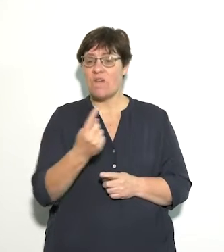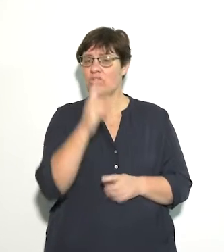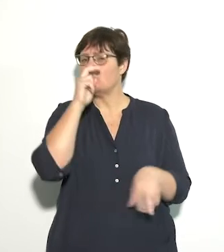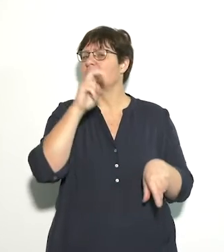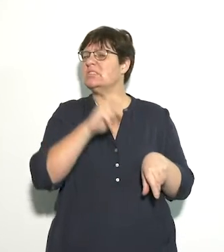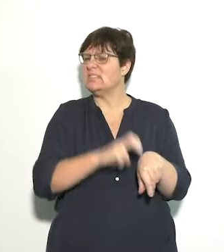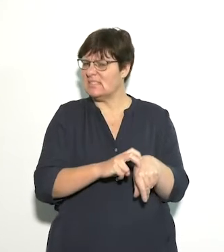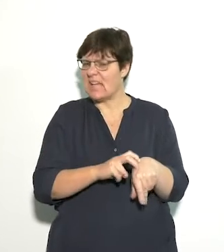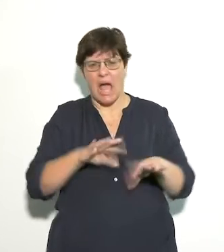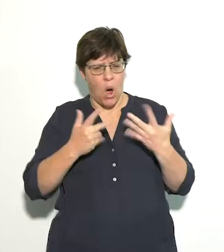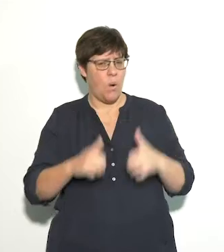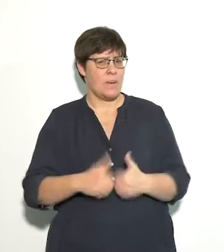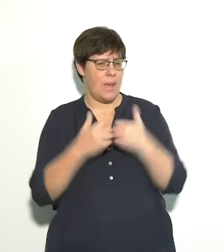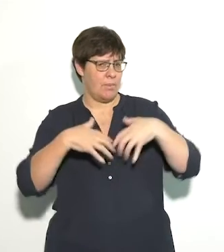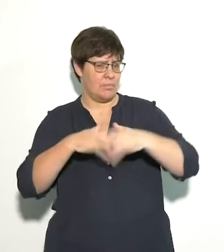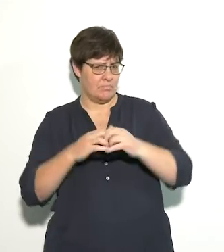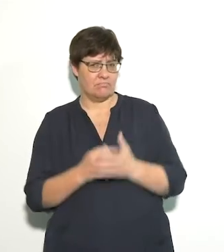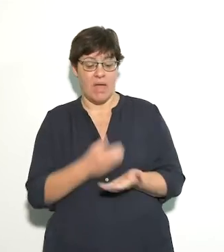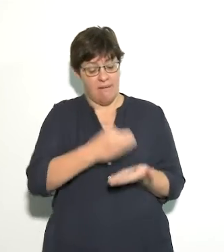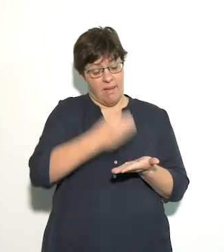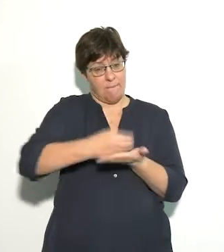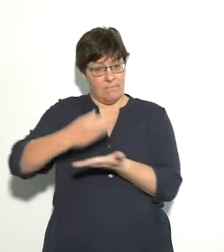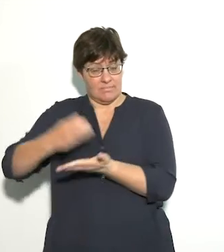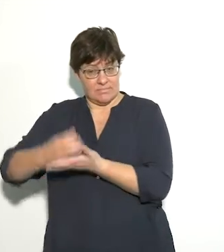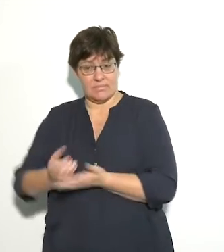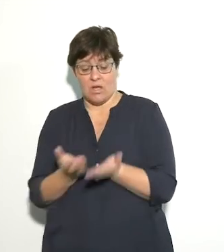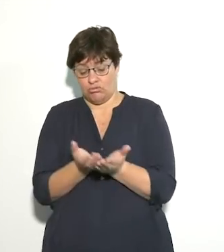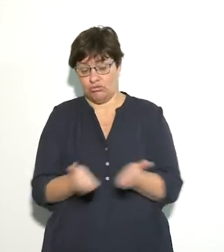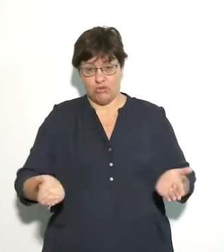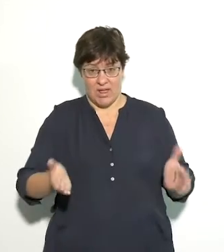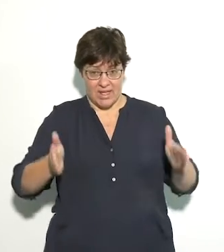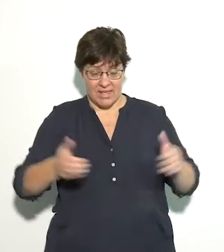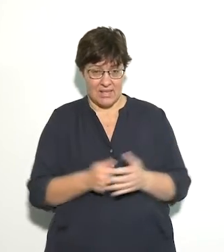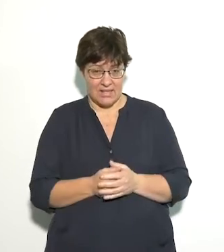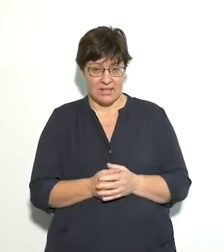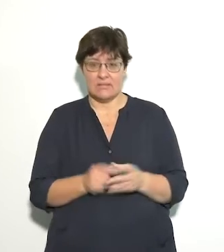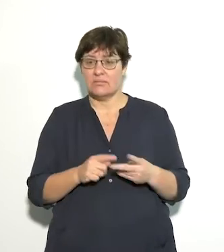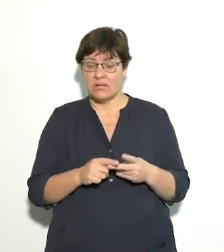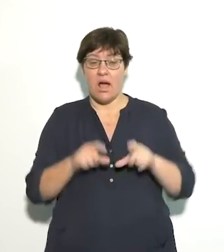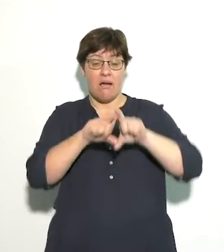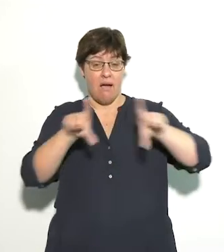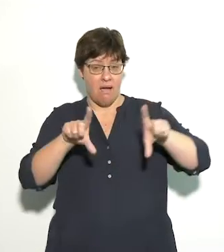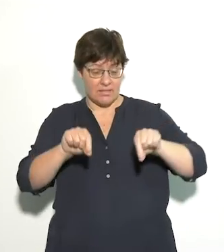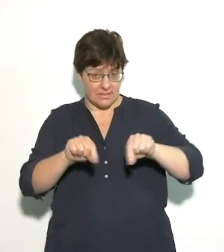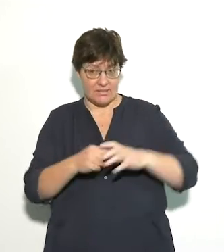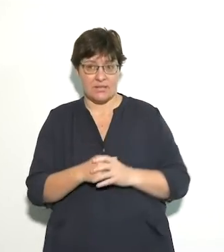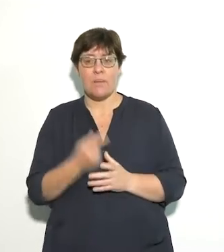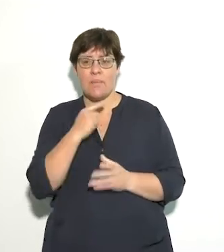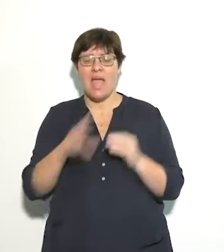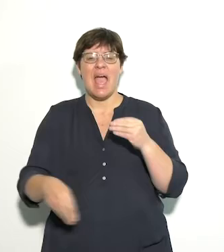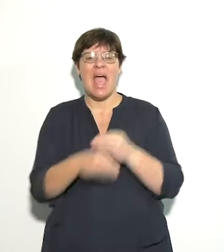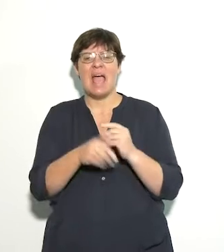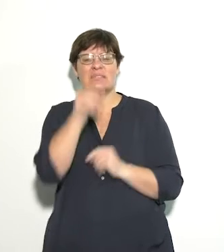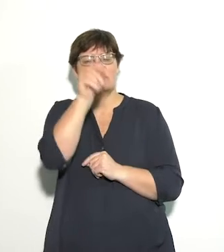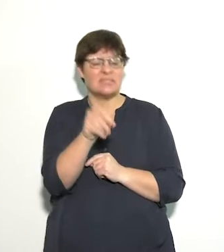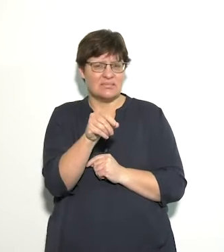what do you need to make this game. So you're going to need some cups, a tray, some little cards. I just added